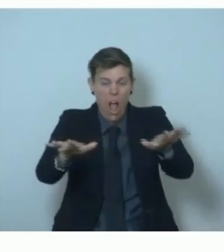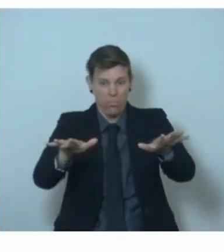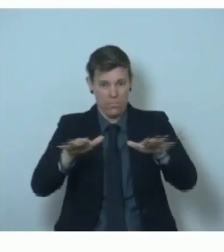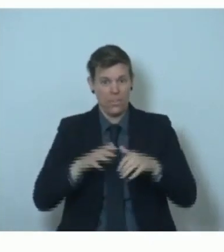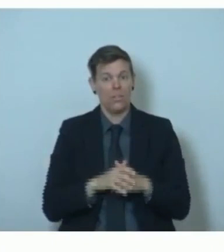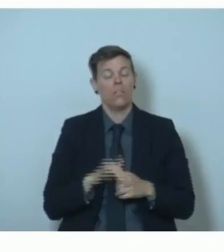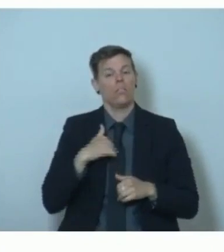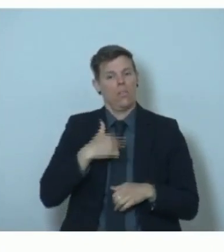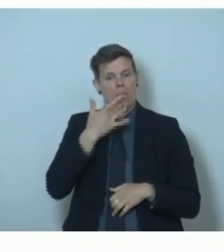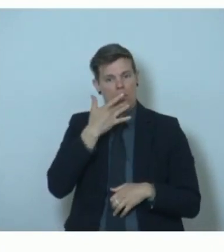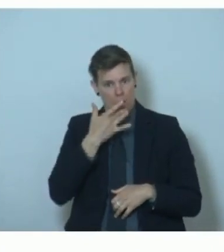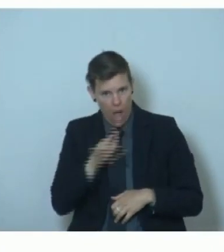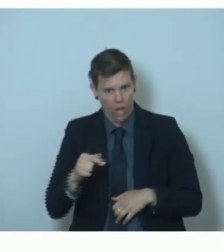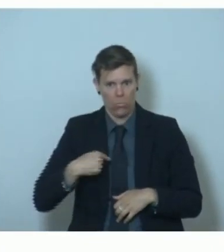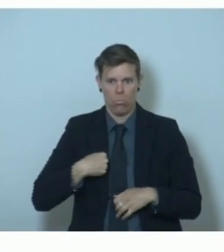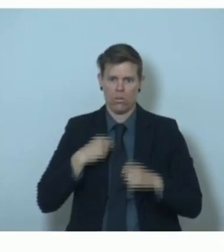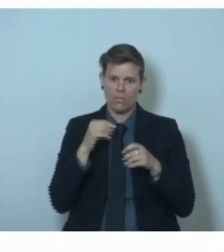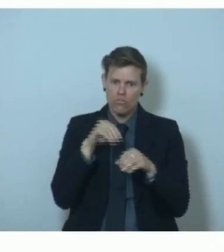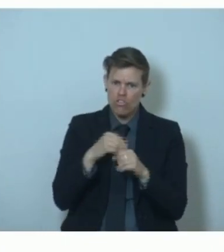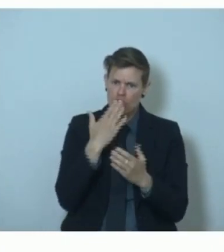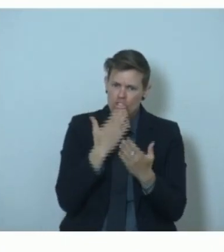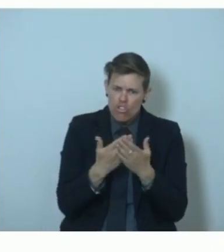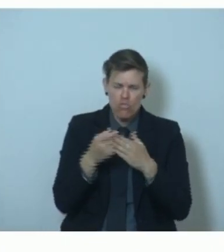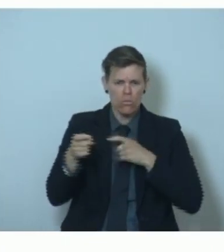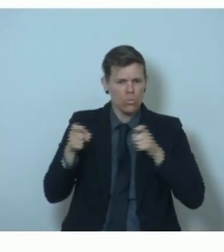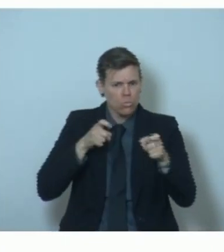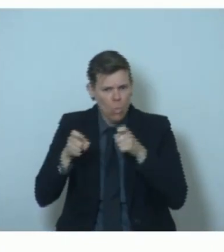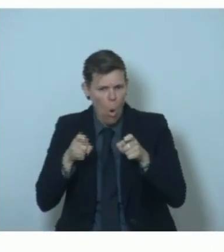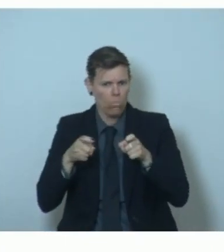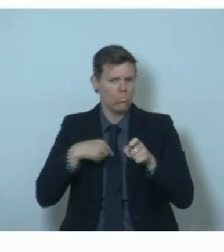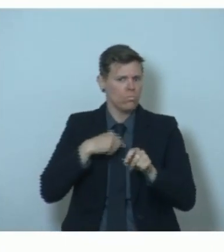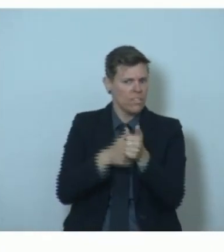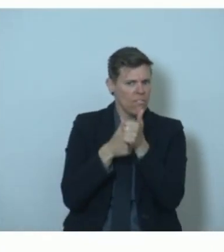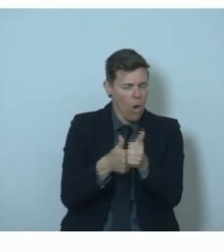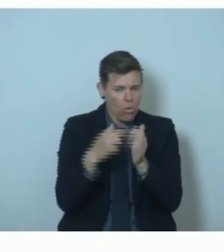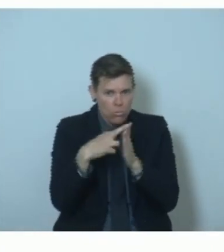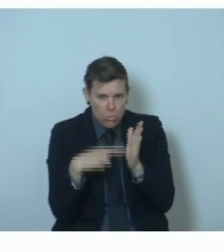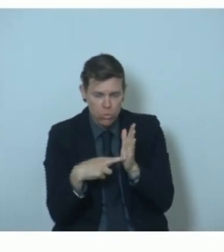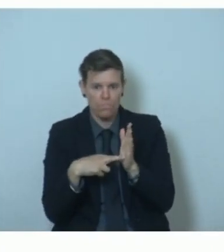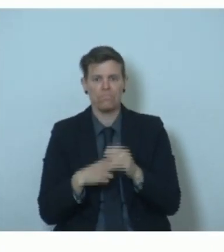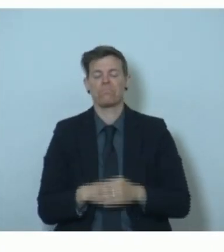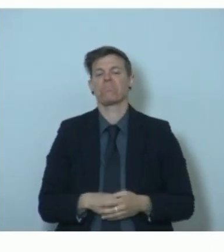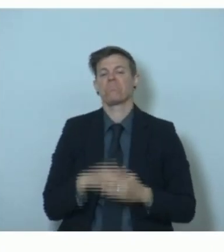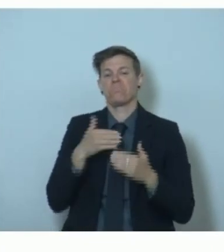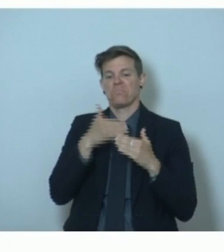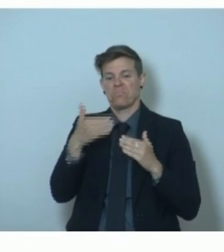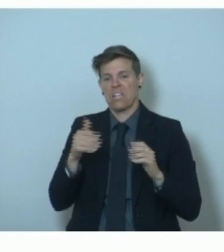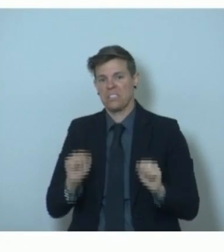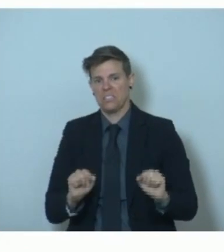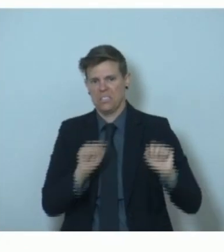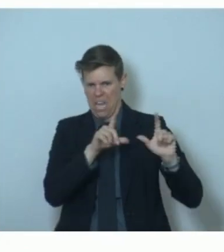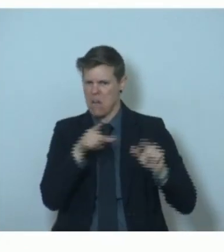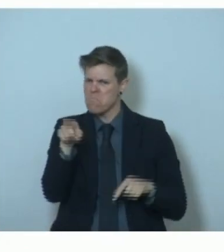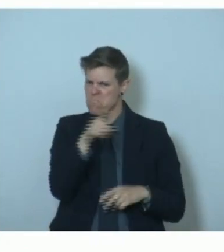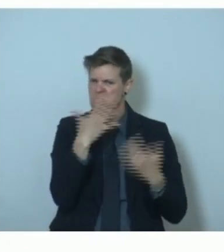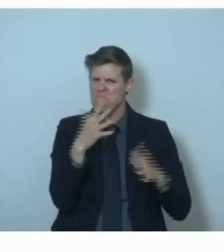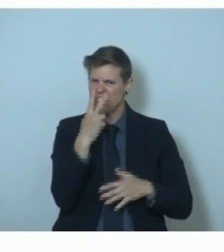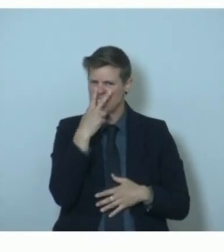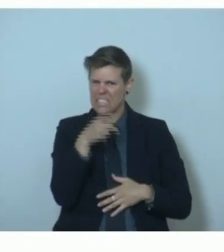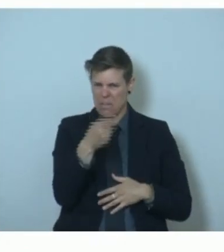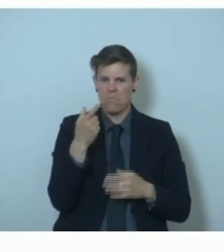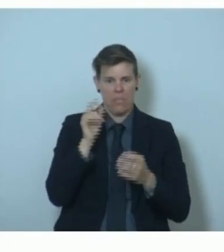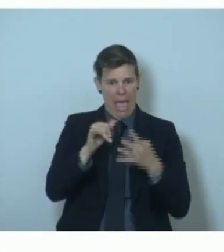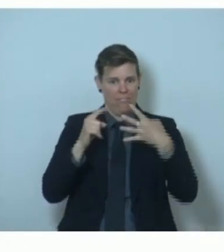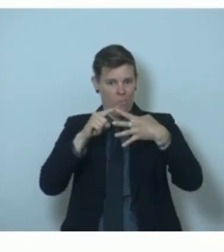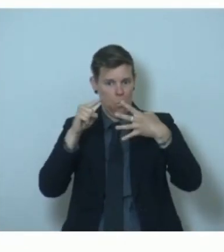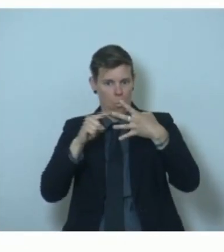you may have seen this. This is our gating criteria again, but go to the following